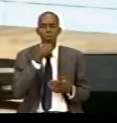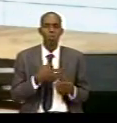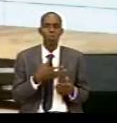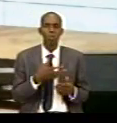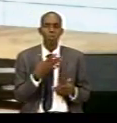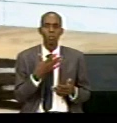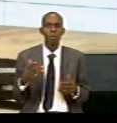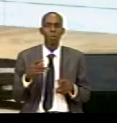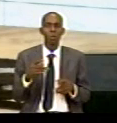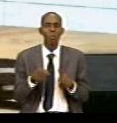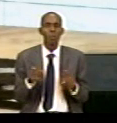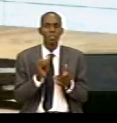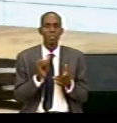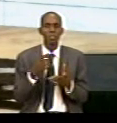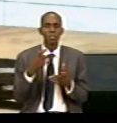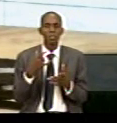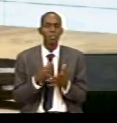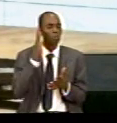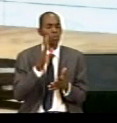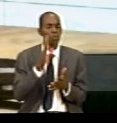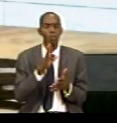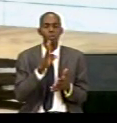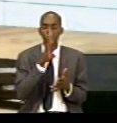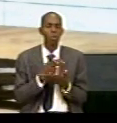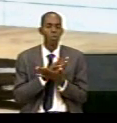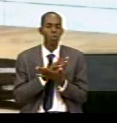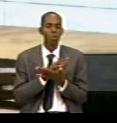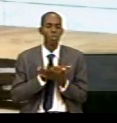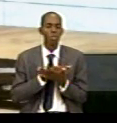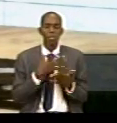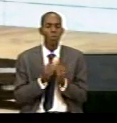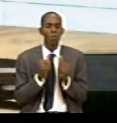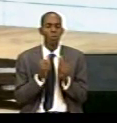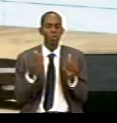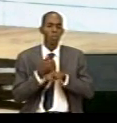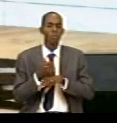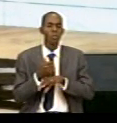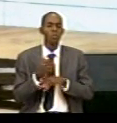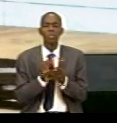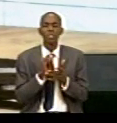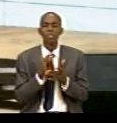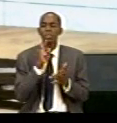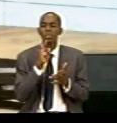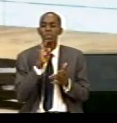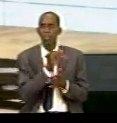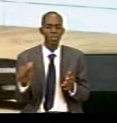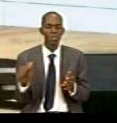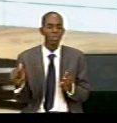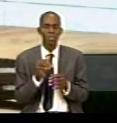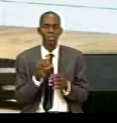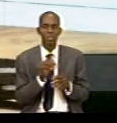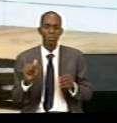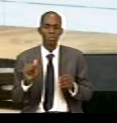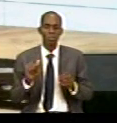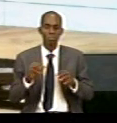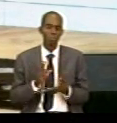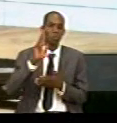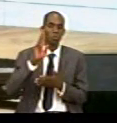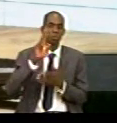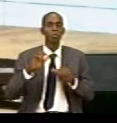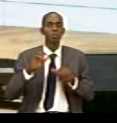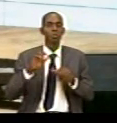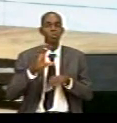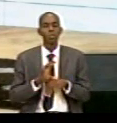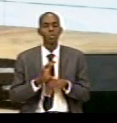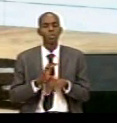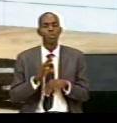and without blemish. That's the rapturable church. And what's the purpose? Why will Christ